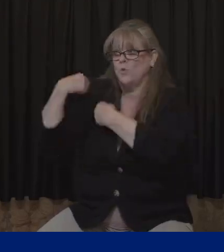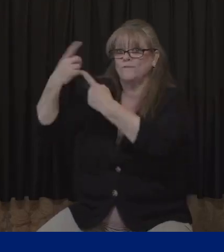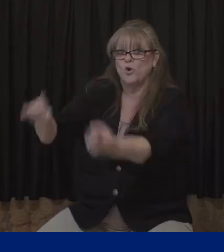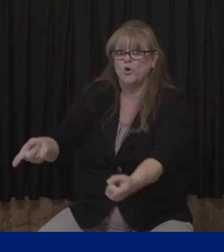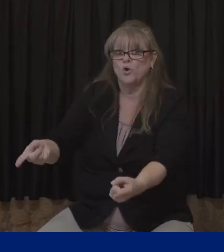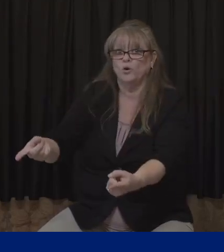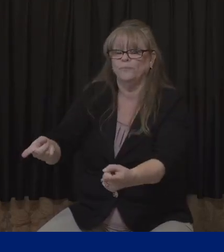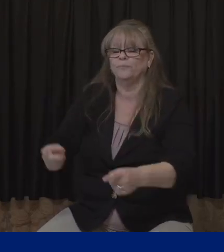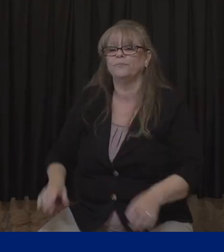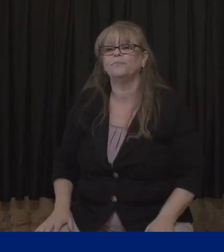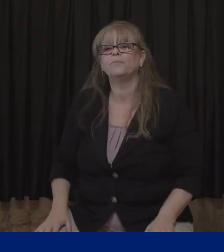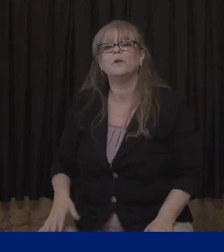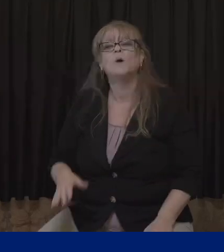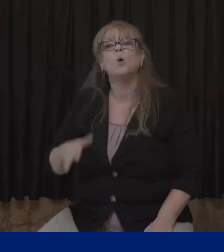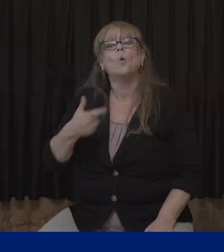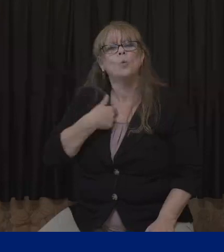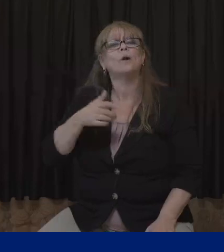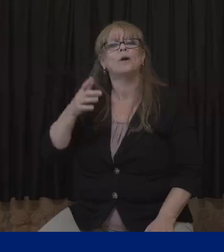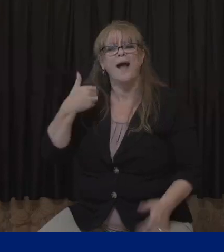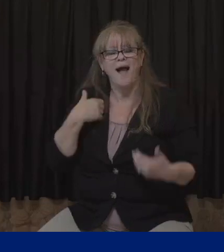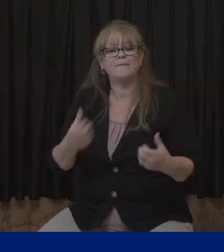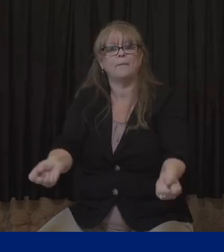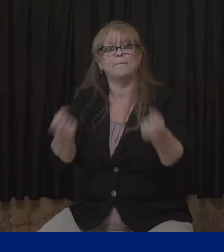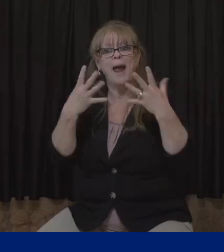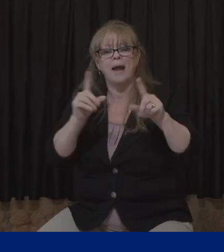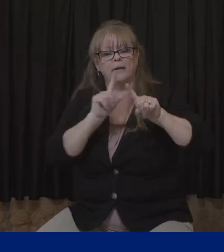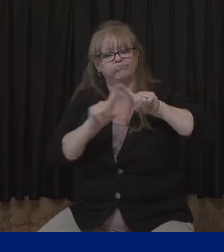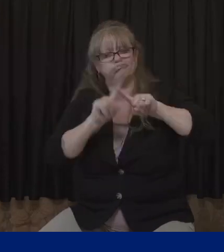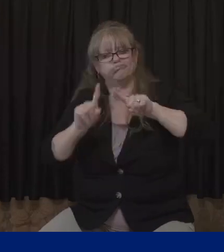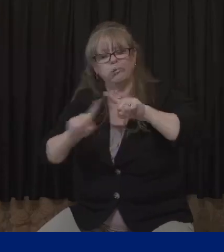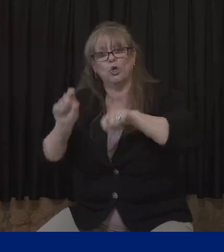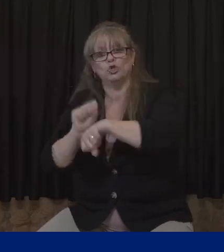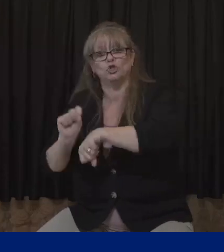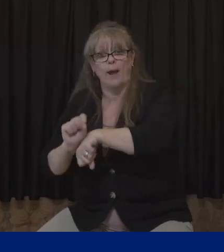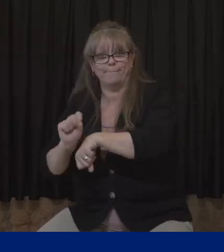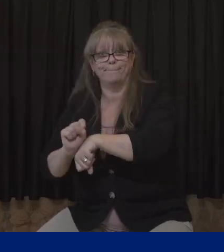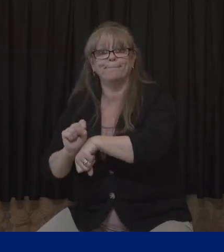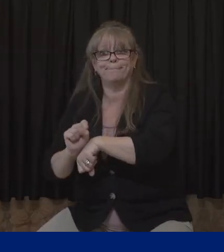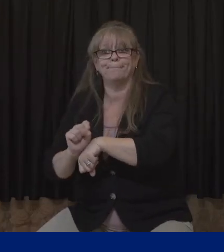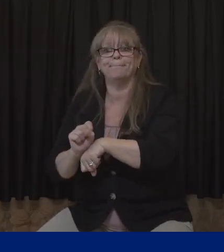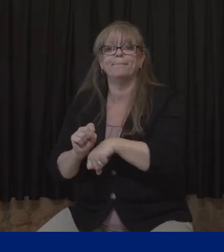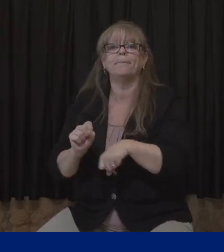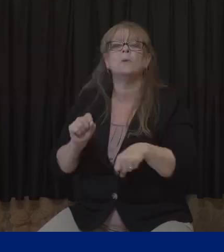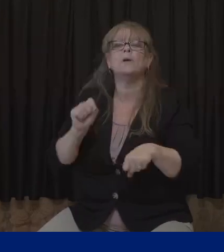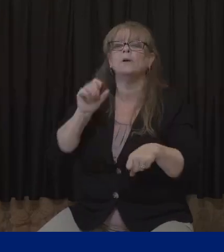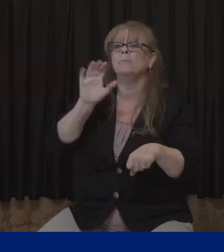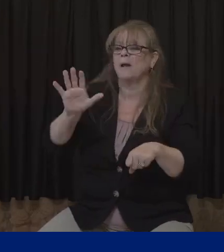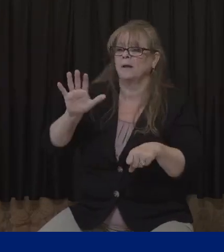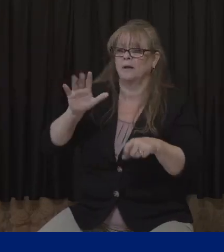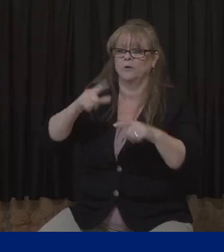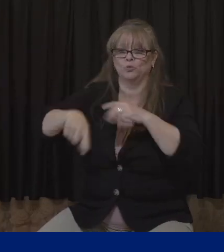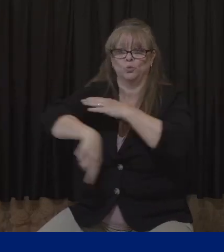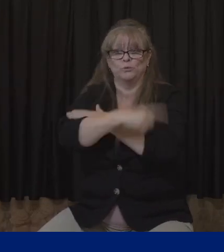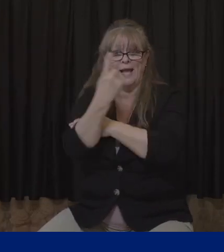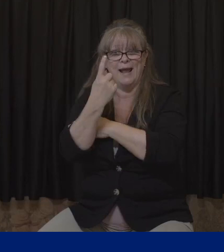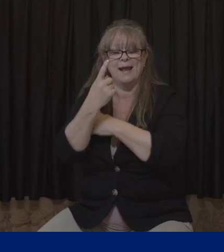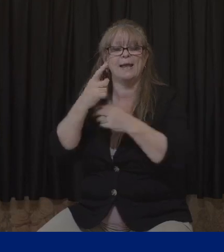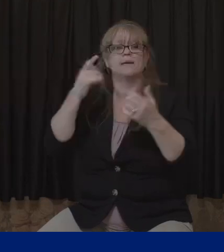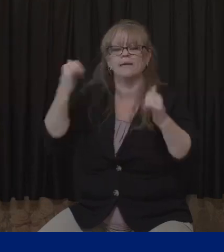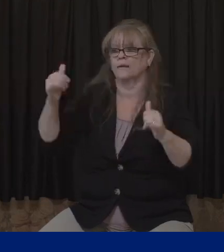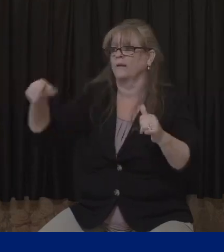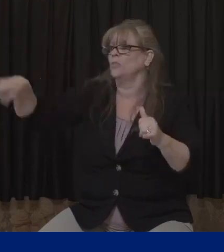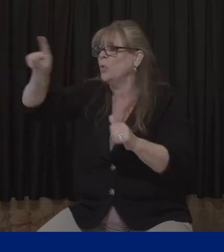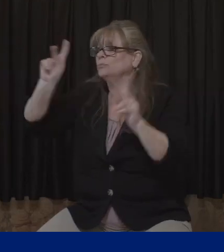essential industry, has not had to do that. Now, with it going down to 50%, we're still going to be well above that. I'm expecting that during this period, we'll be closer